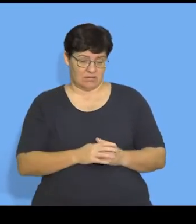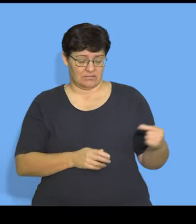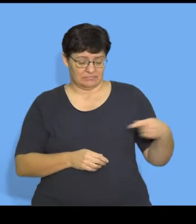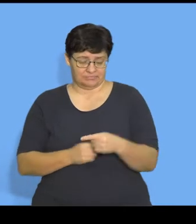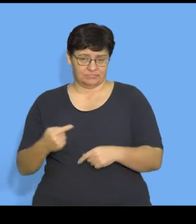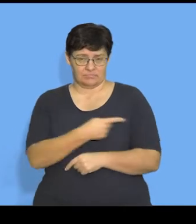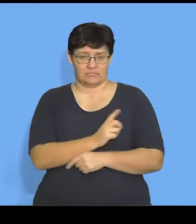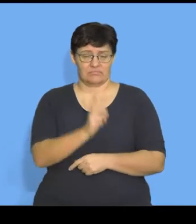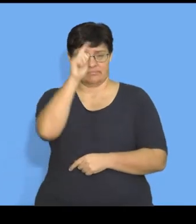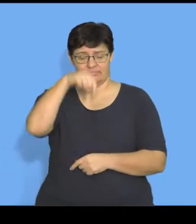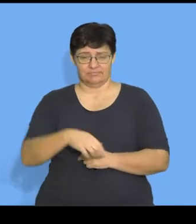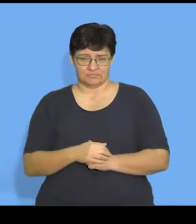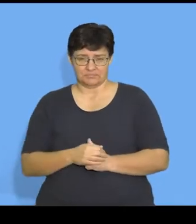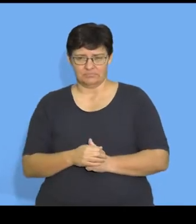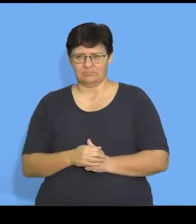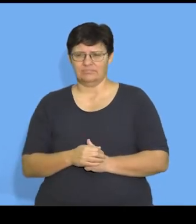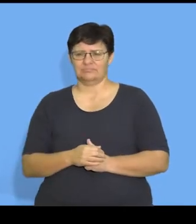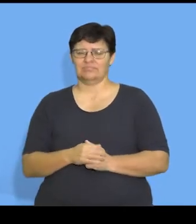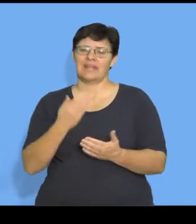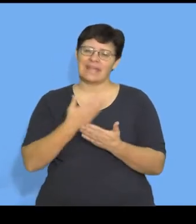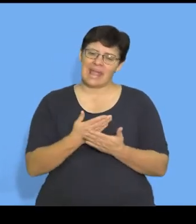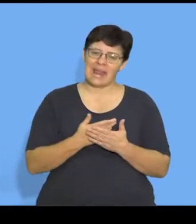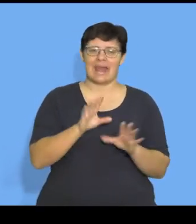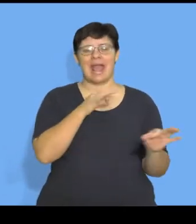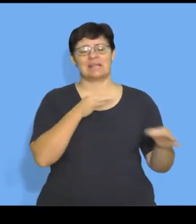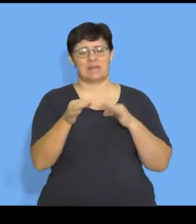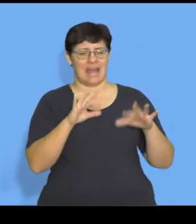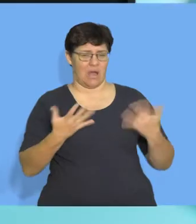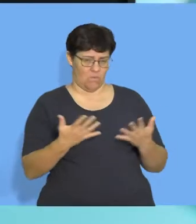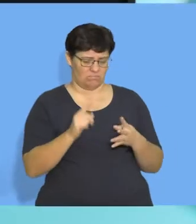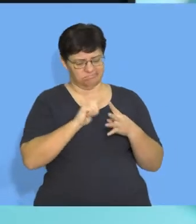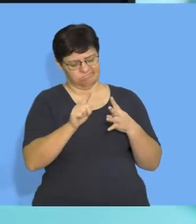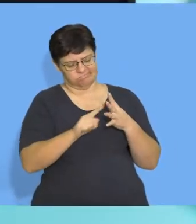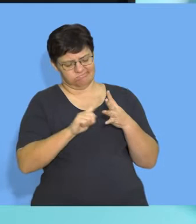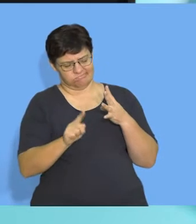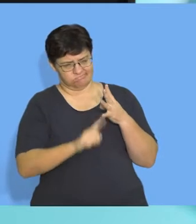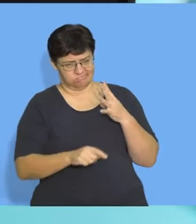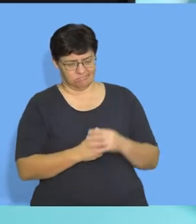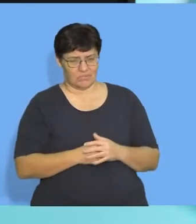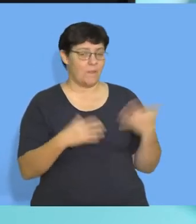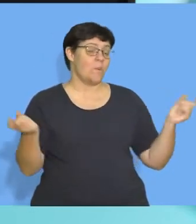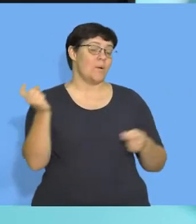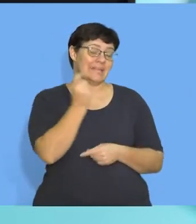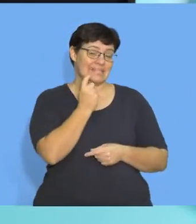Direction can be described in a couple of ways. The easiest for us is when they go